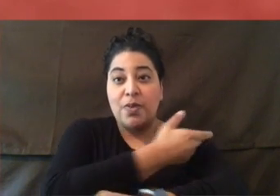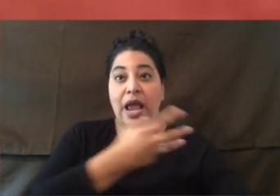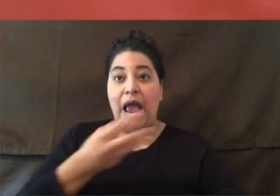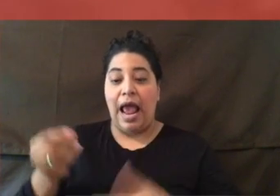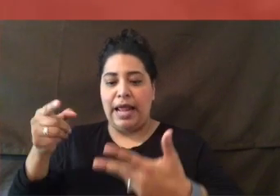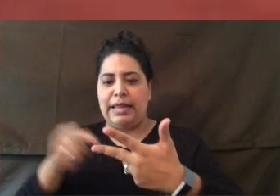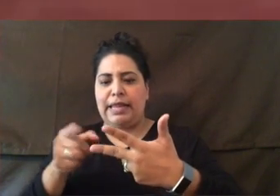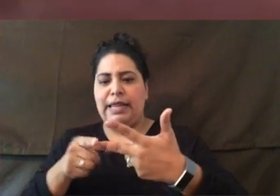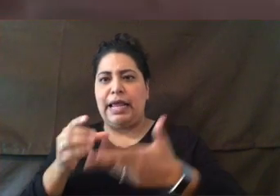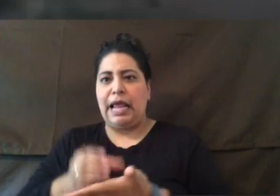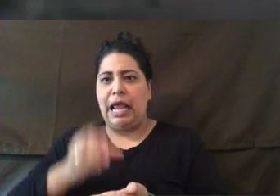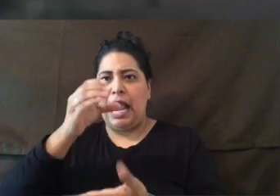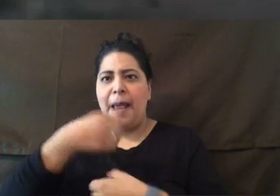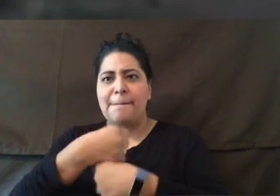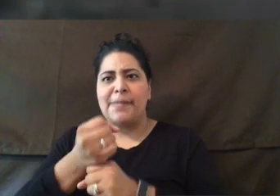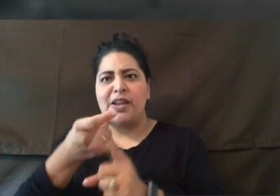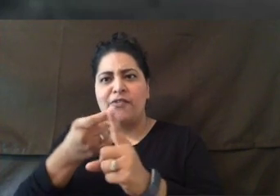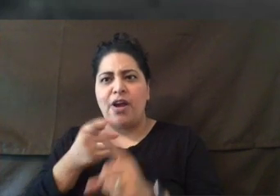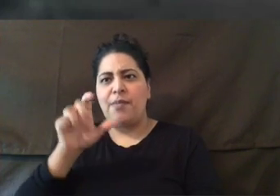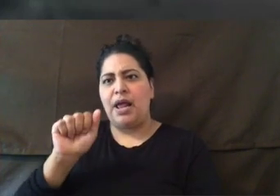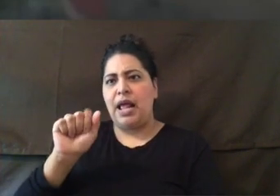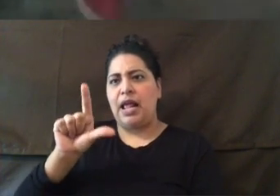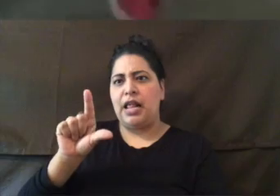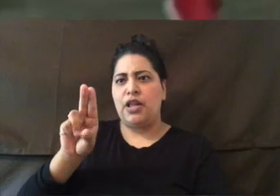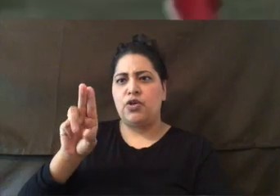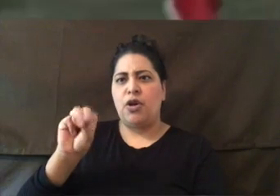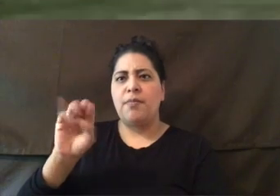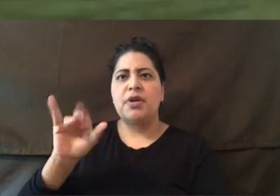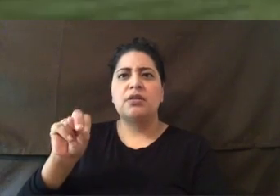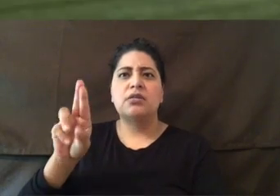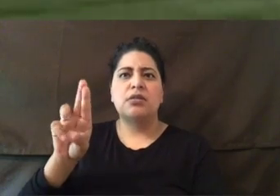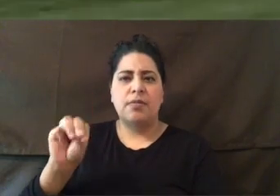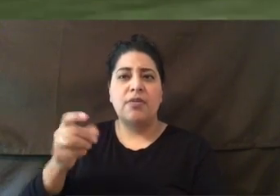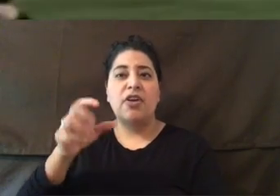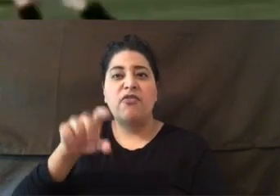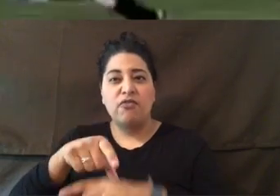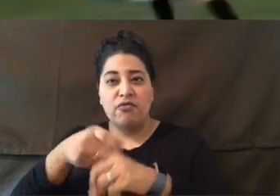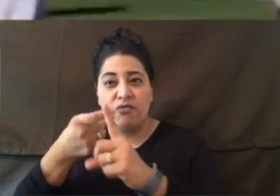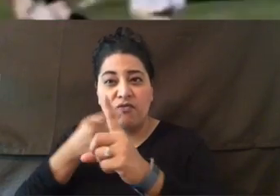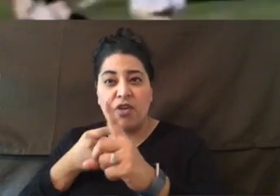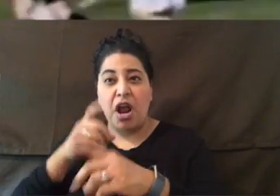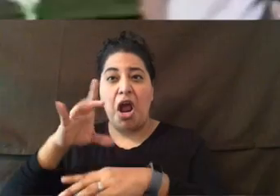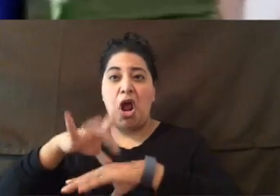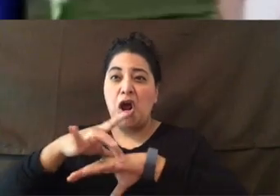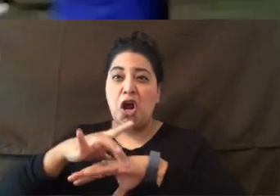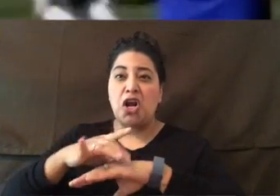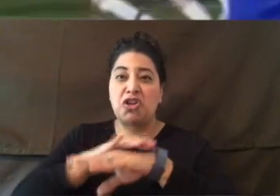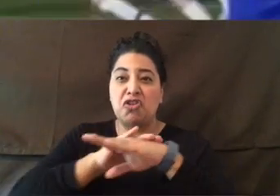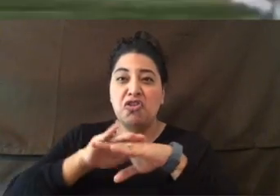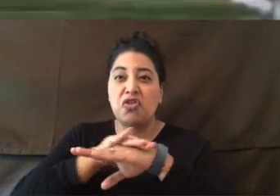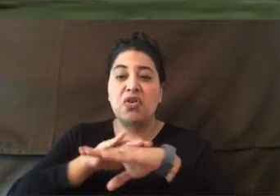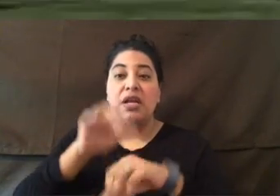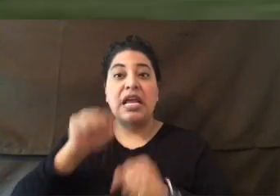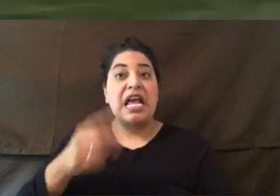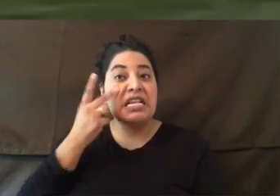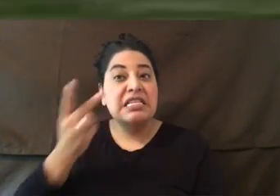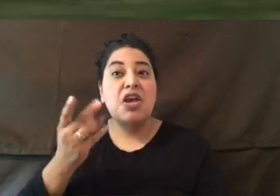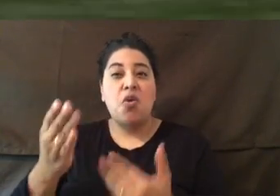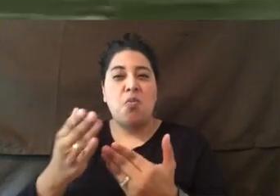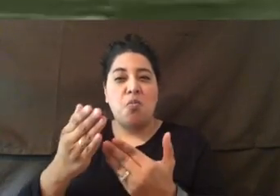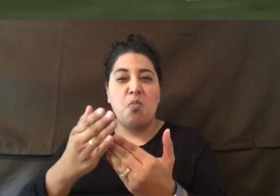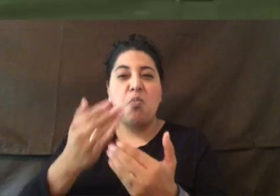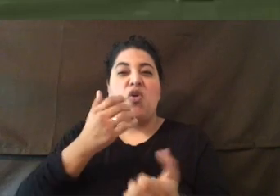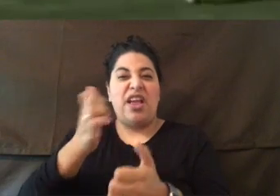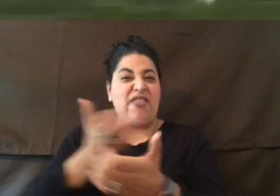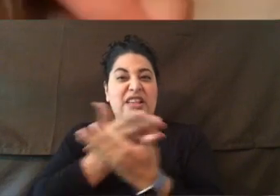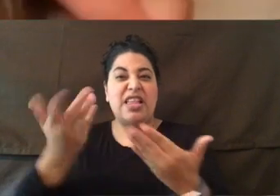from aluminum from the earth's surface. So, as you can see, almost everything from the clothes